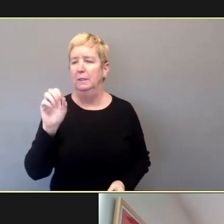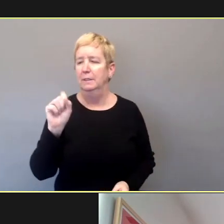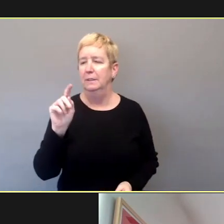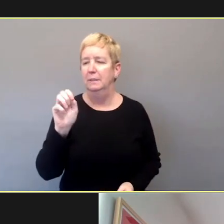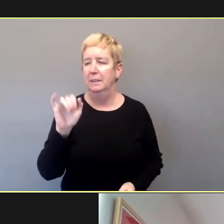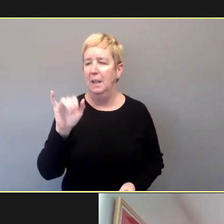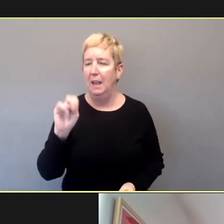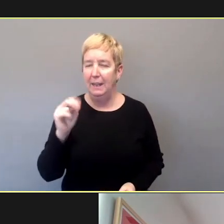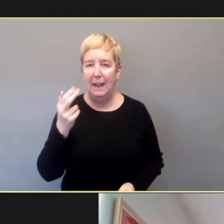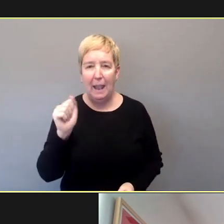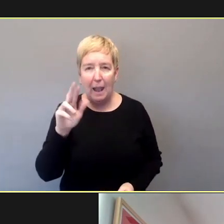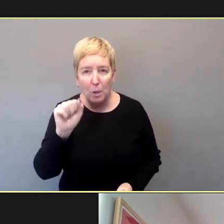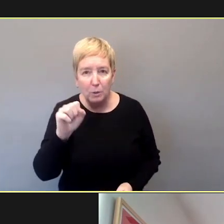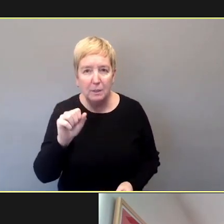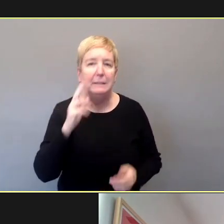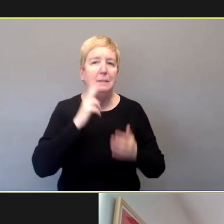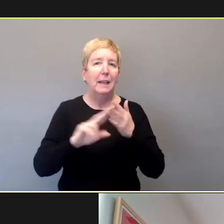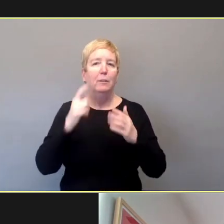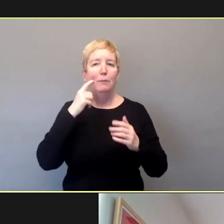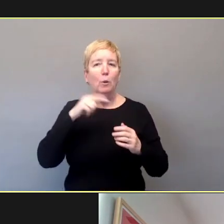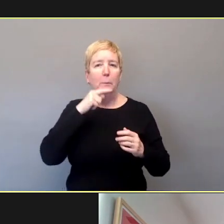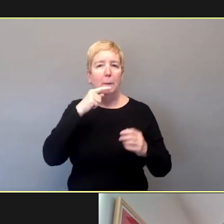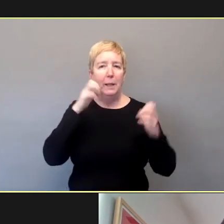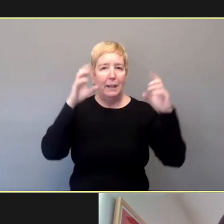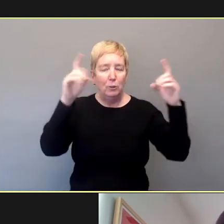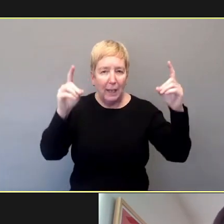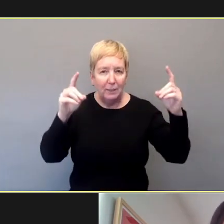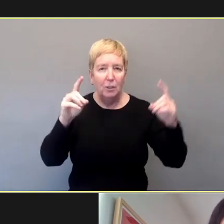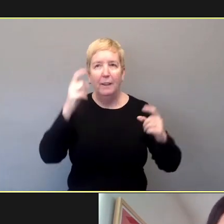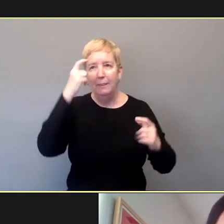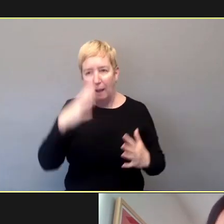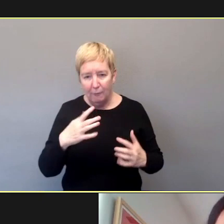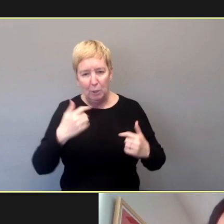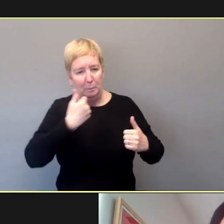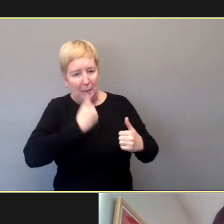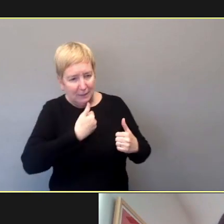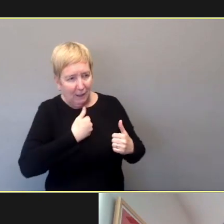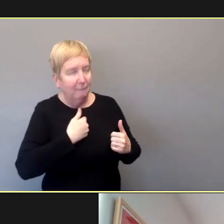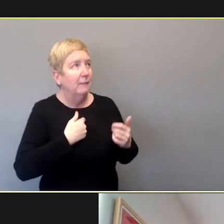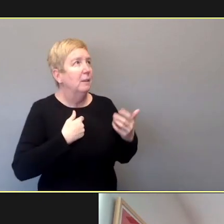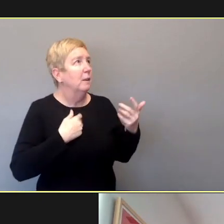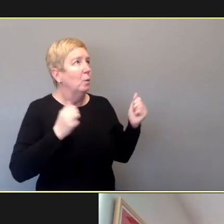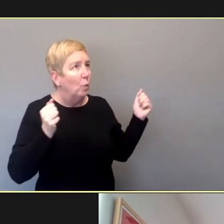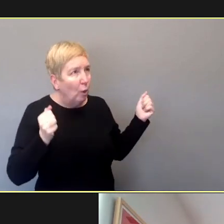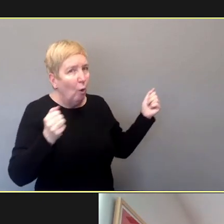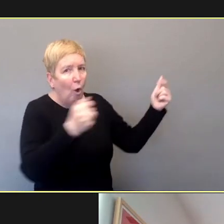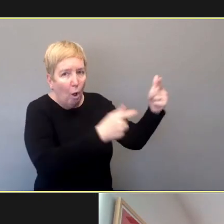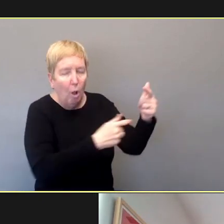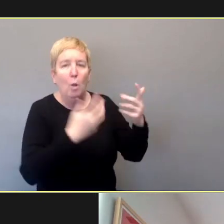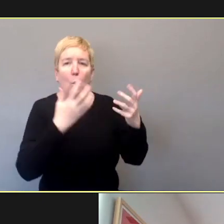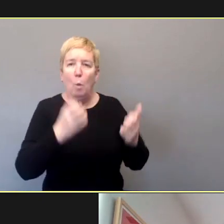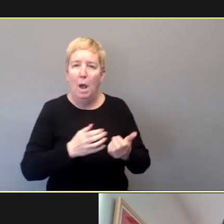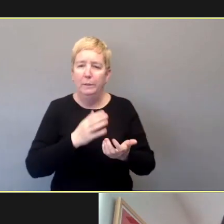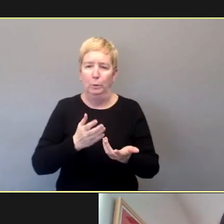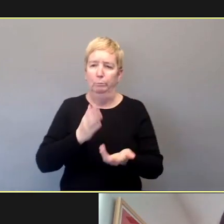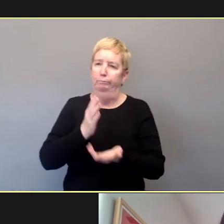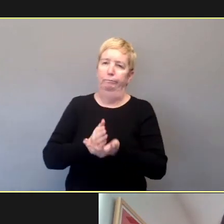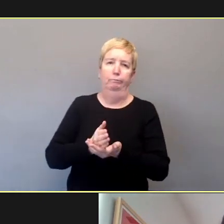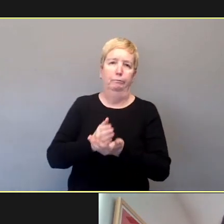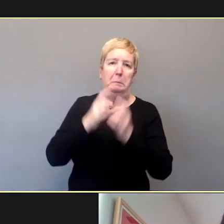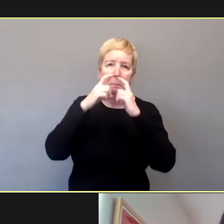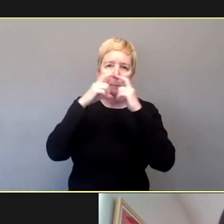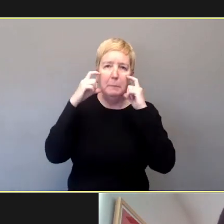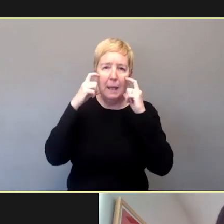know myself, I know the governor, we all really want to stop the mask mandate, but masks are